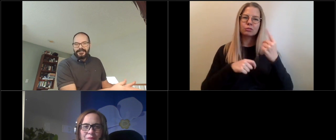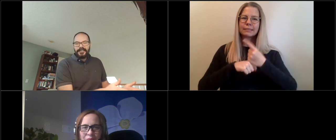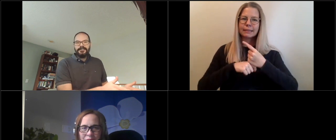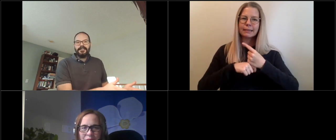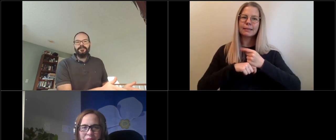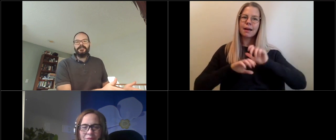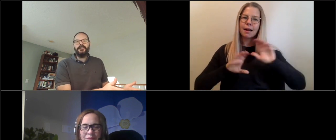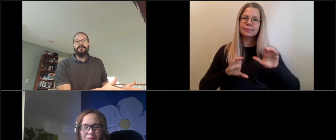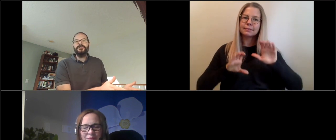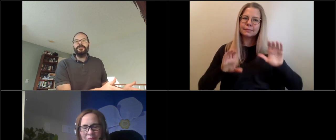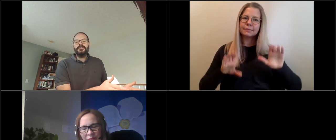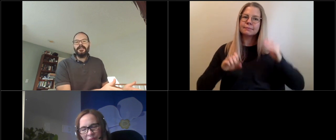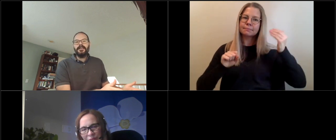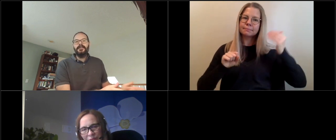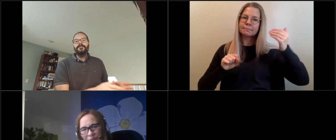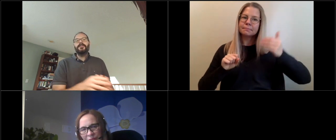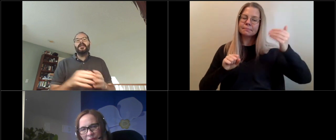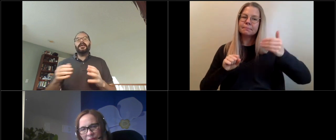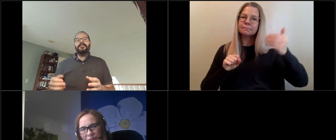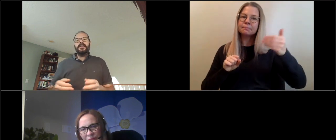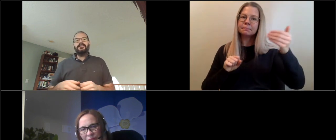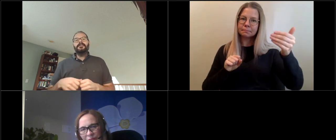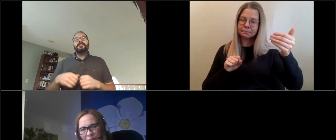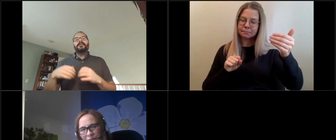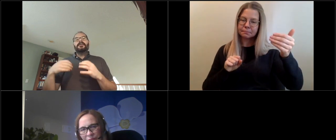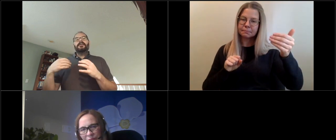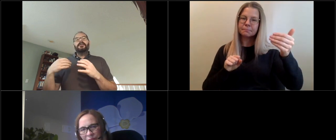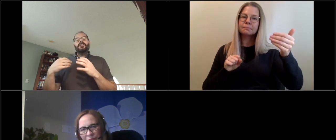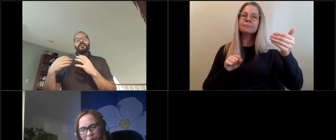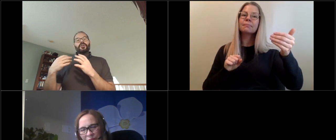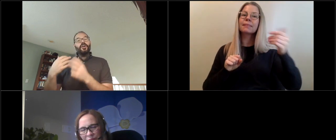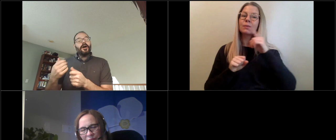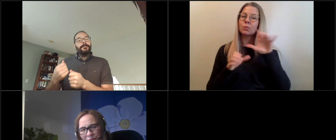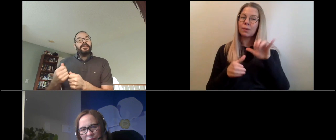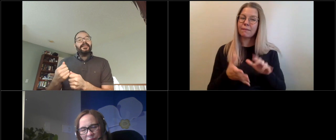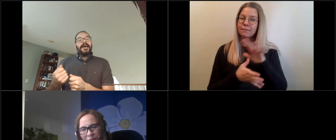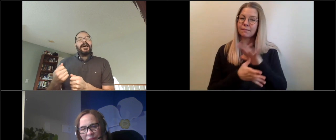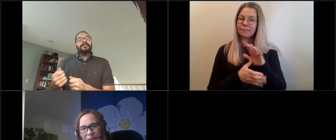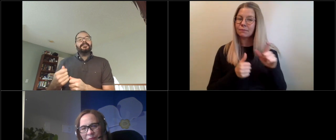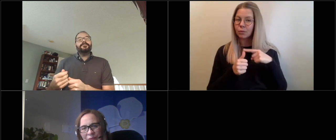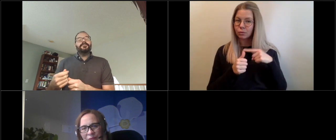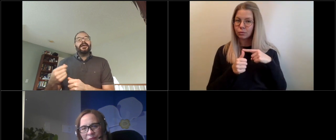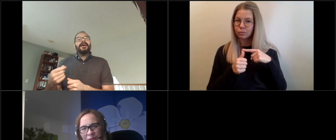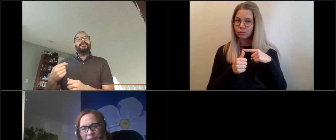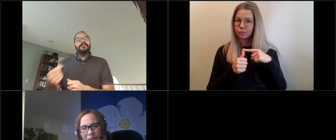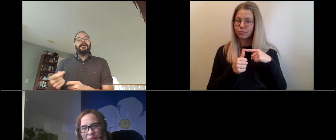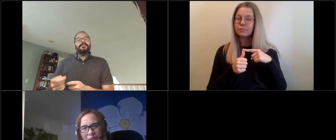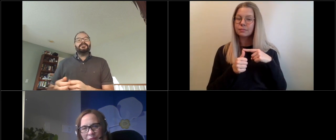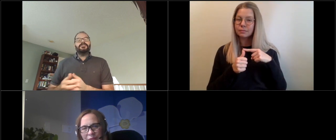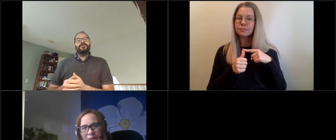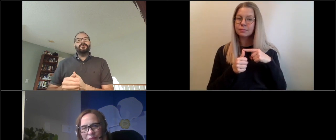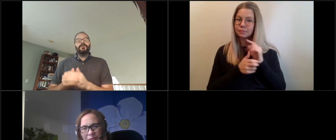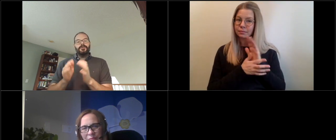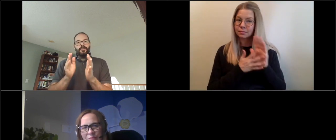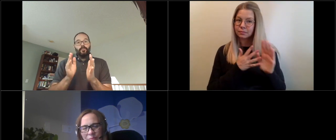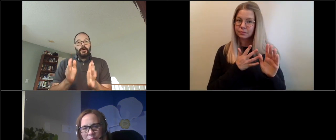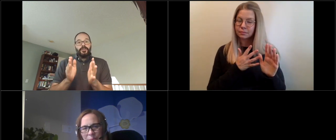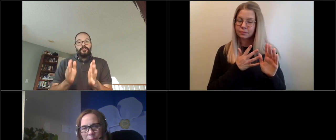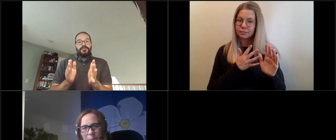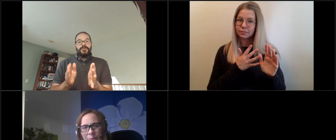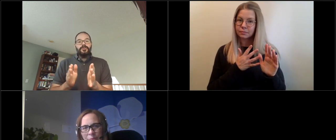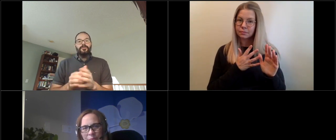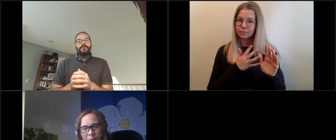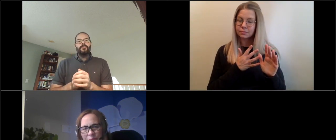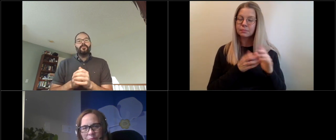decreasing sedentary time during the day, and then not being active at night. So what